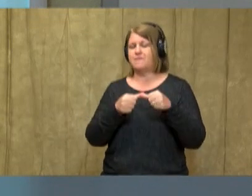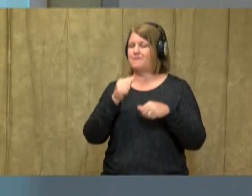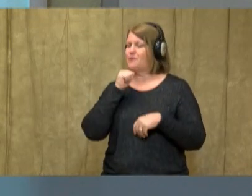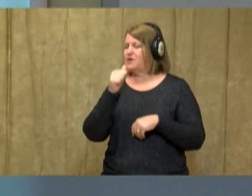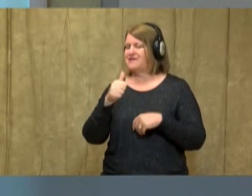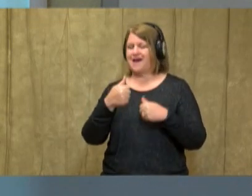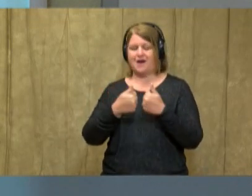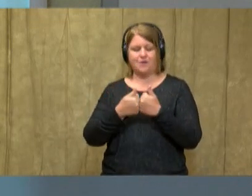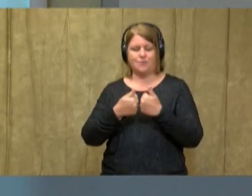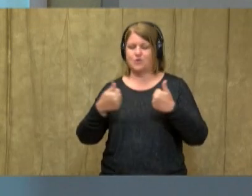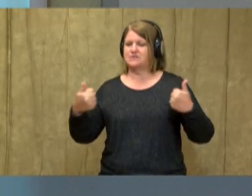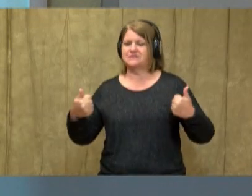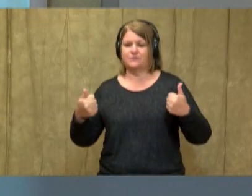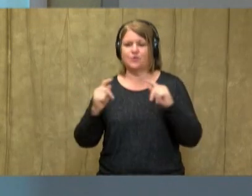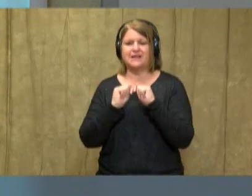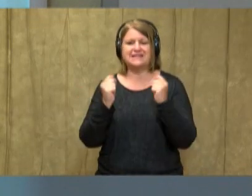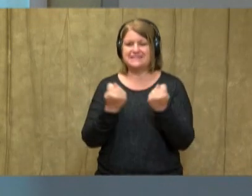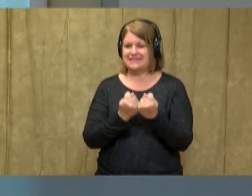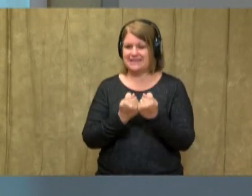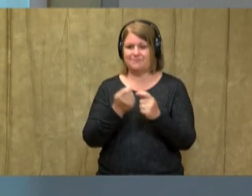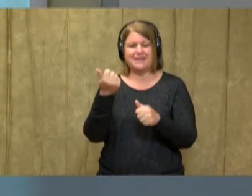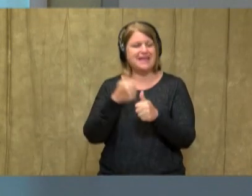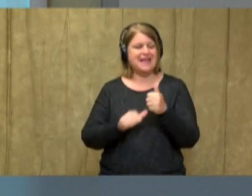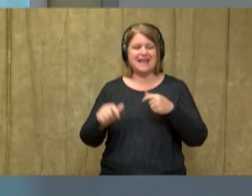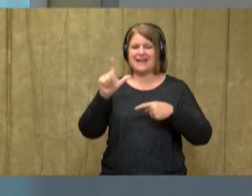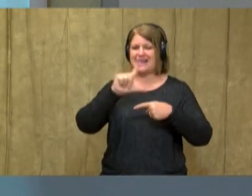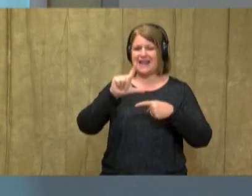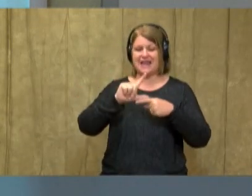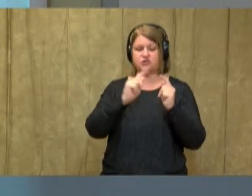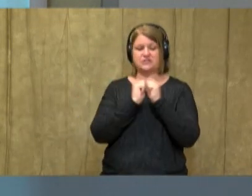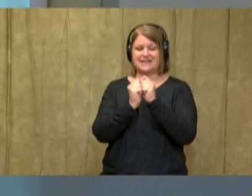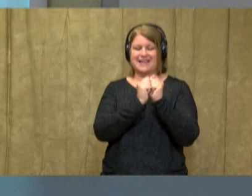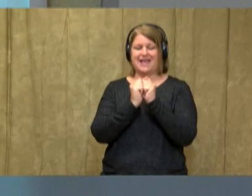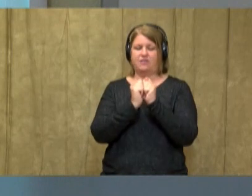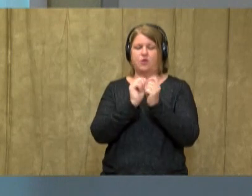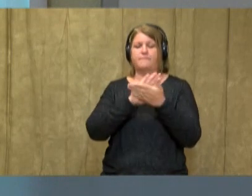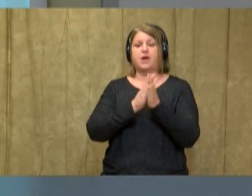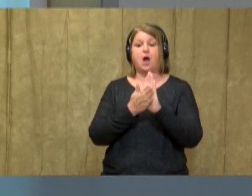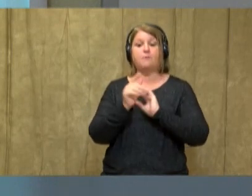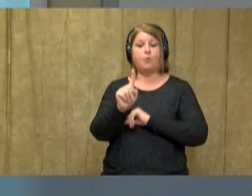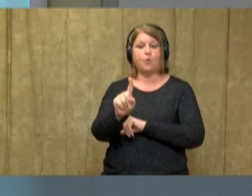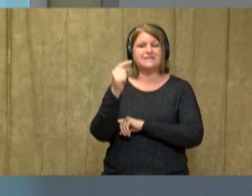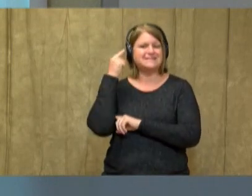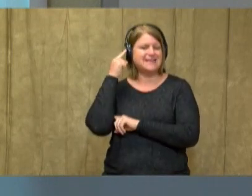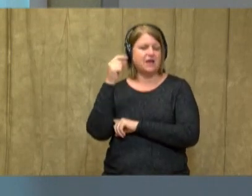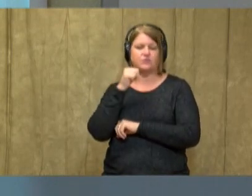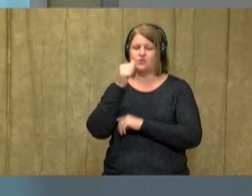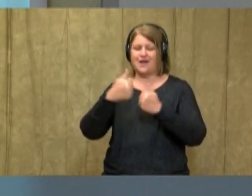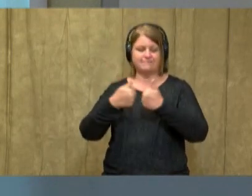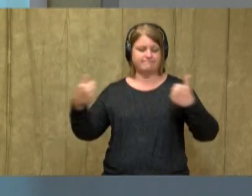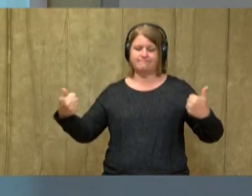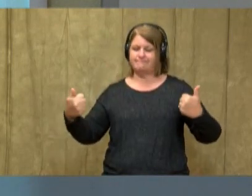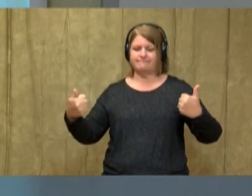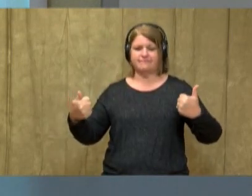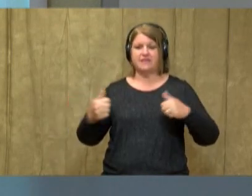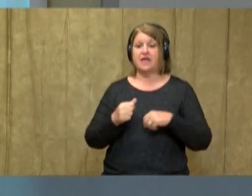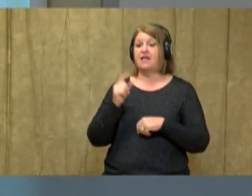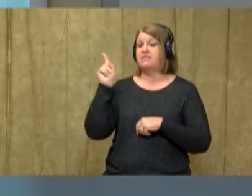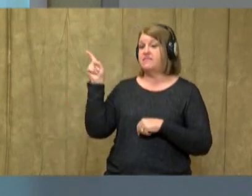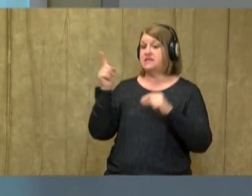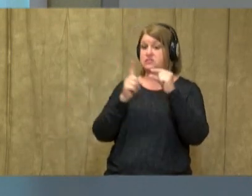to break up teams. So any letters that come together to make one sound, we don't break them up. In this